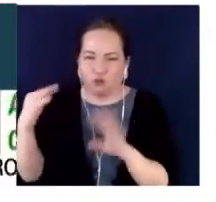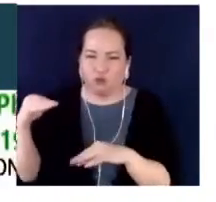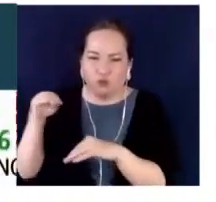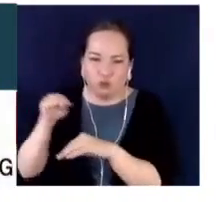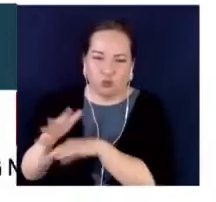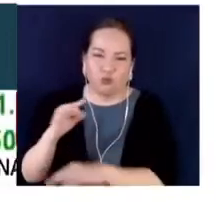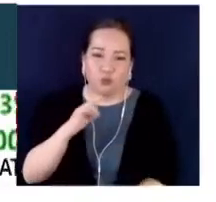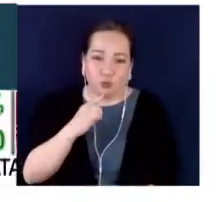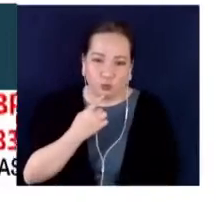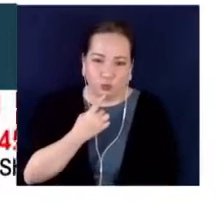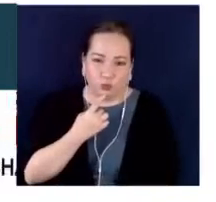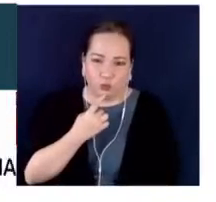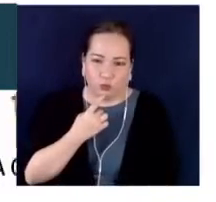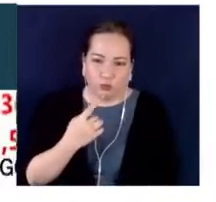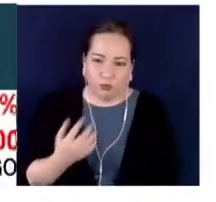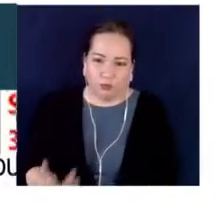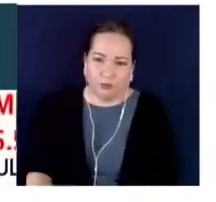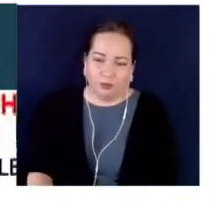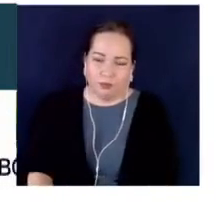Because it's EUA.